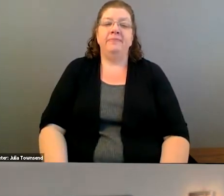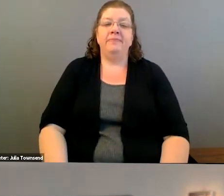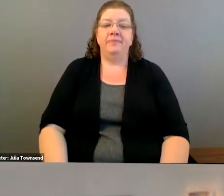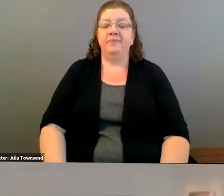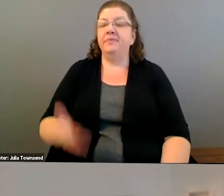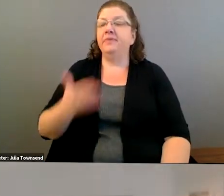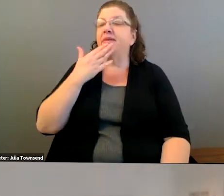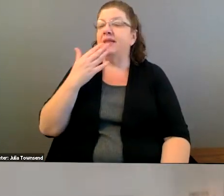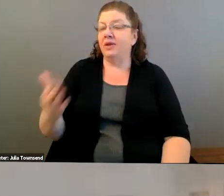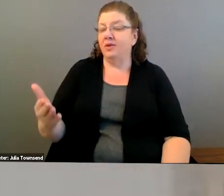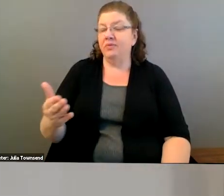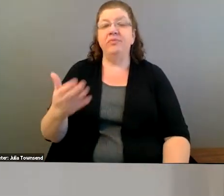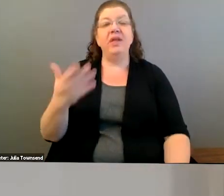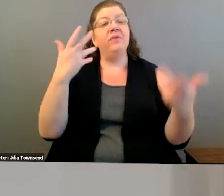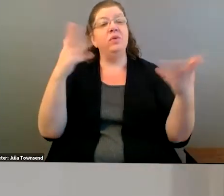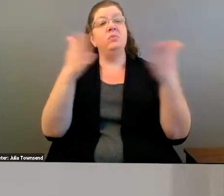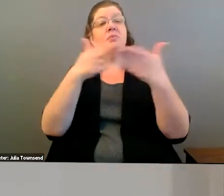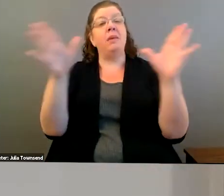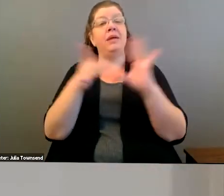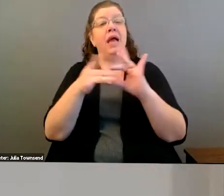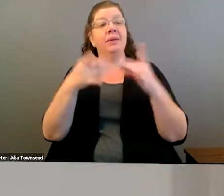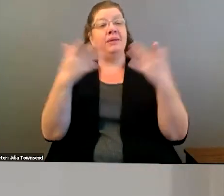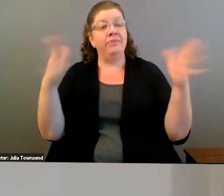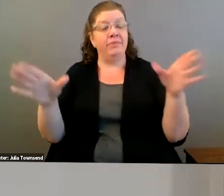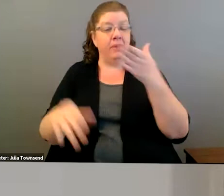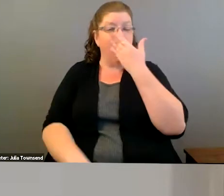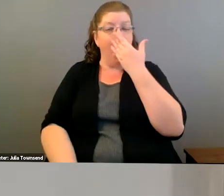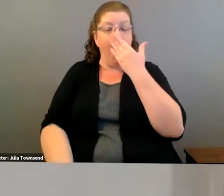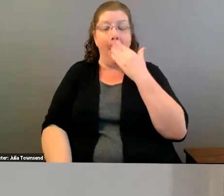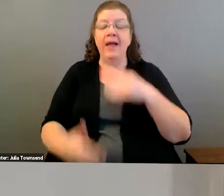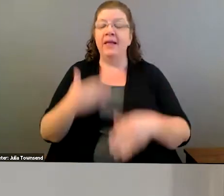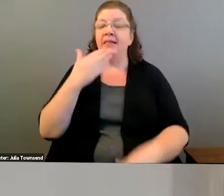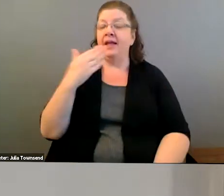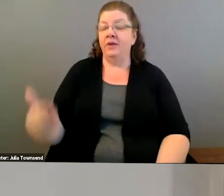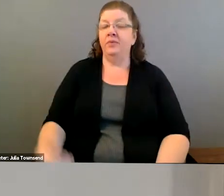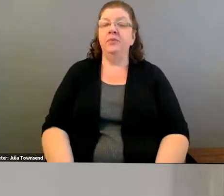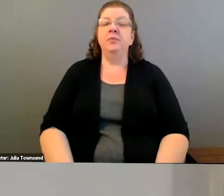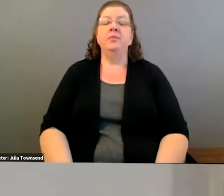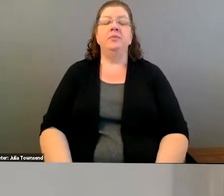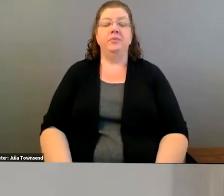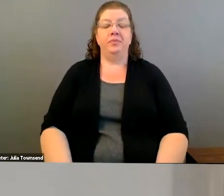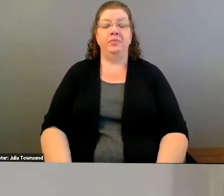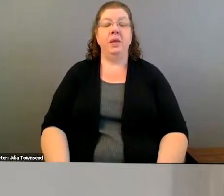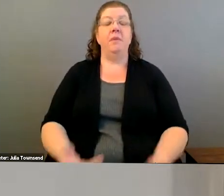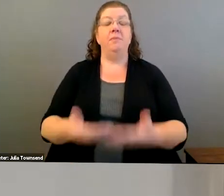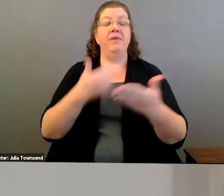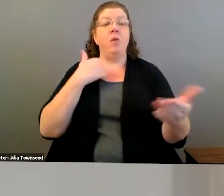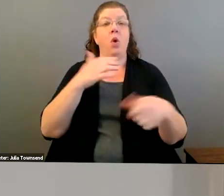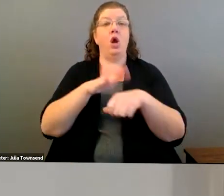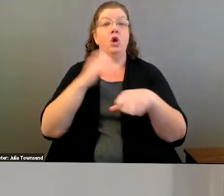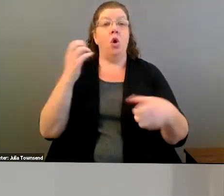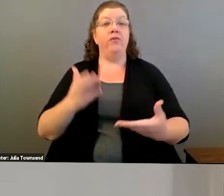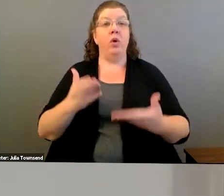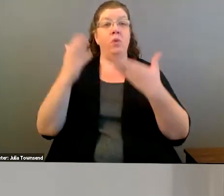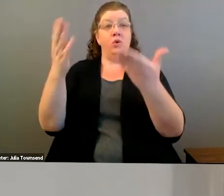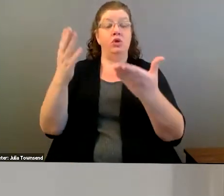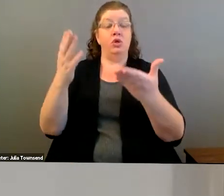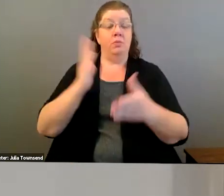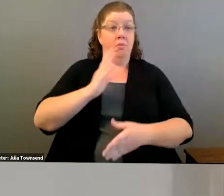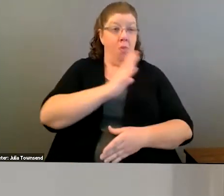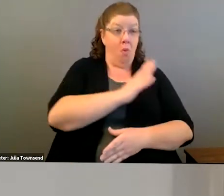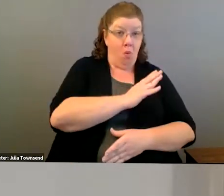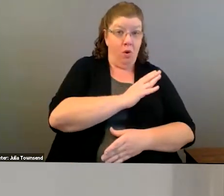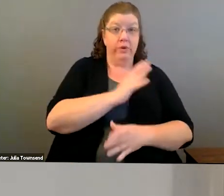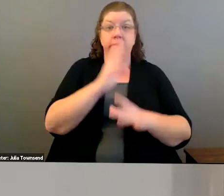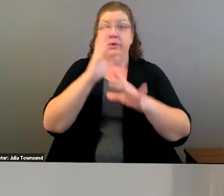Thank you, President Ford. That concludes public comment. Thank you. So before I call for a motion, board members or Superintendent Maldonado, are